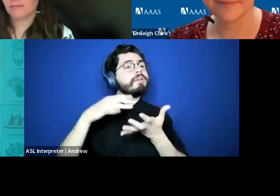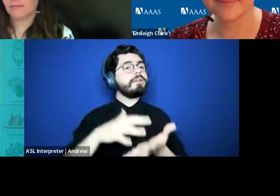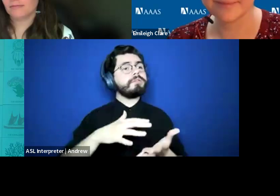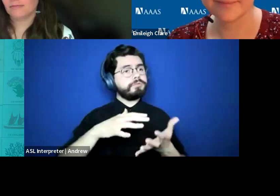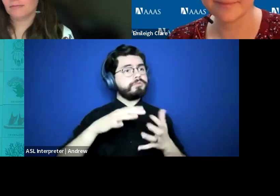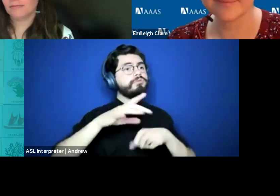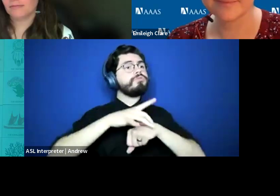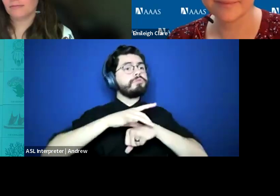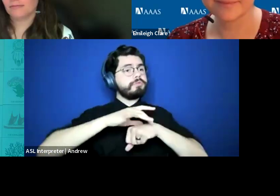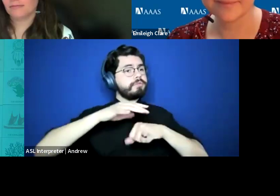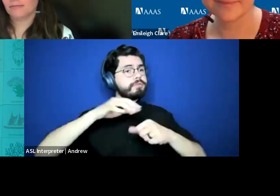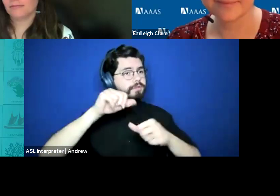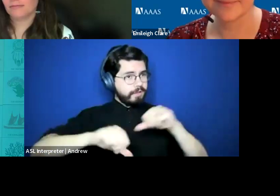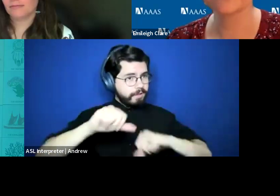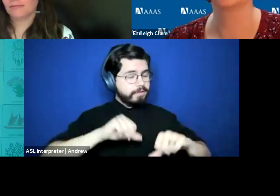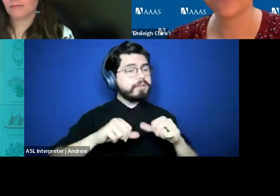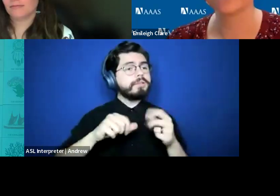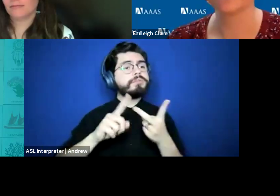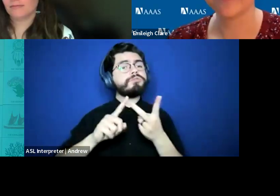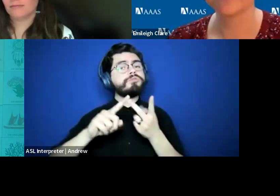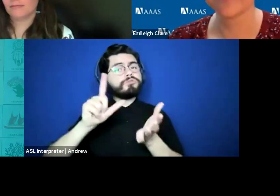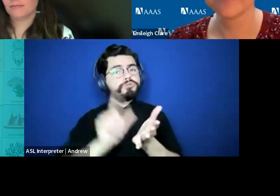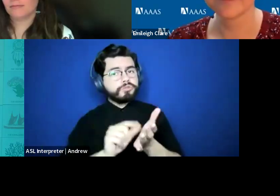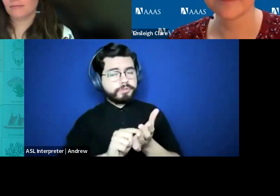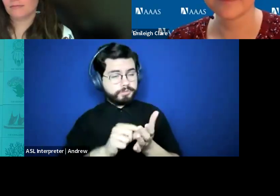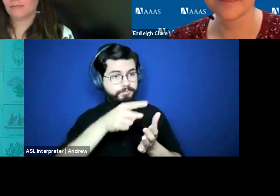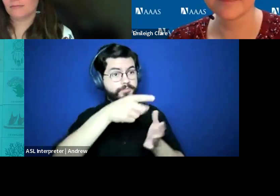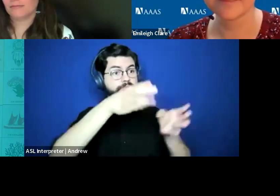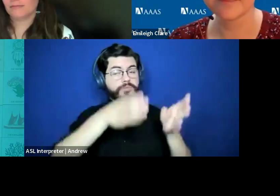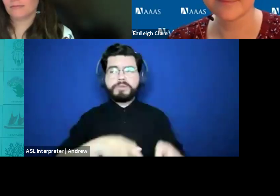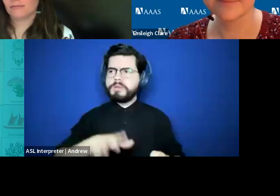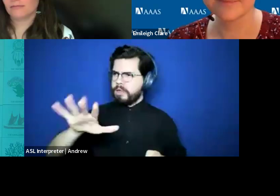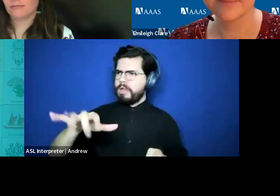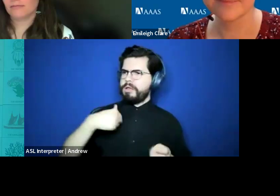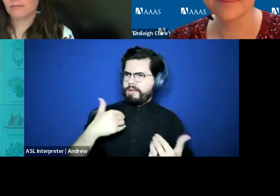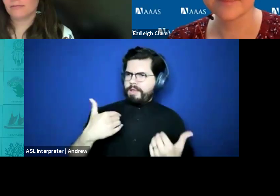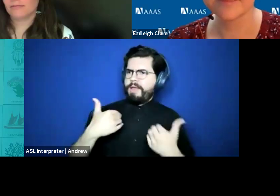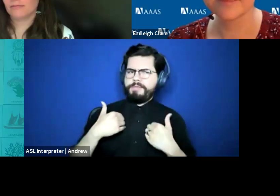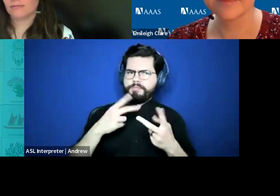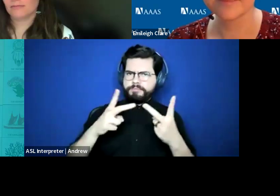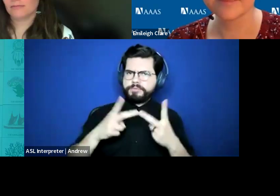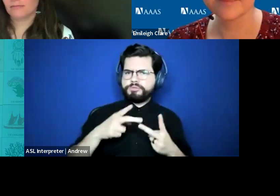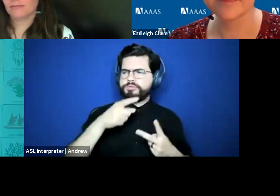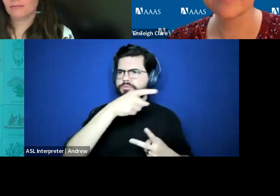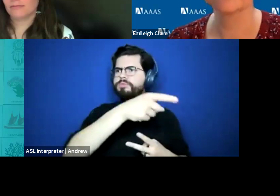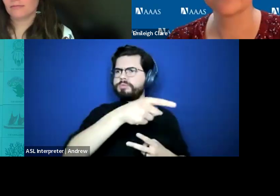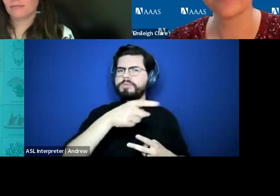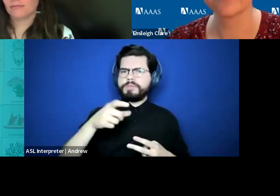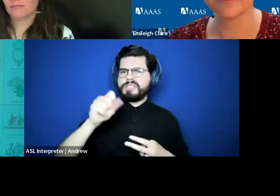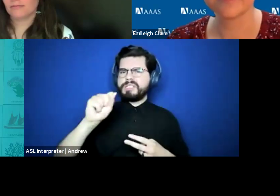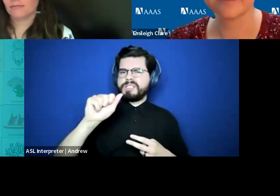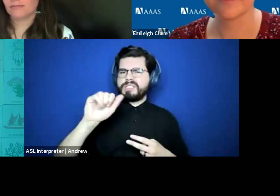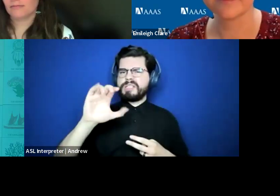and they mentioned SACNAS to me and said, "Oh, I think they have an open position that is